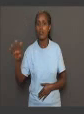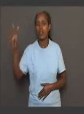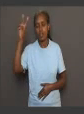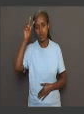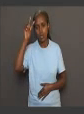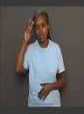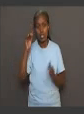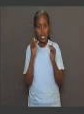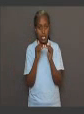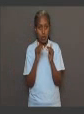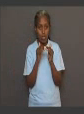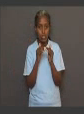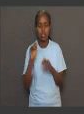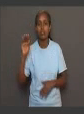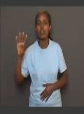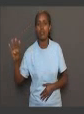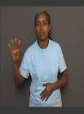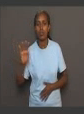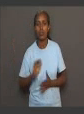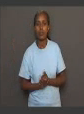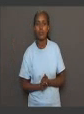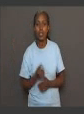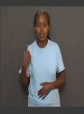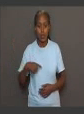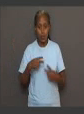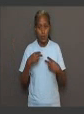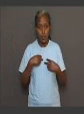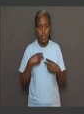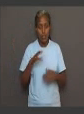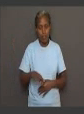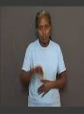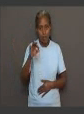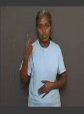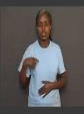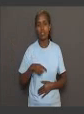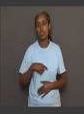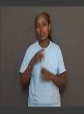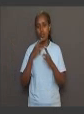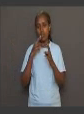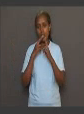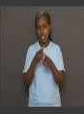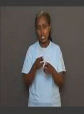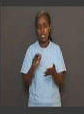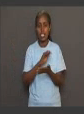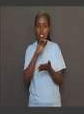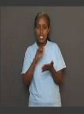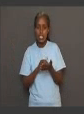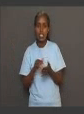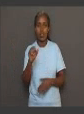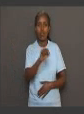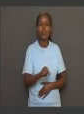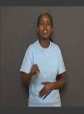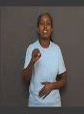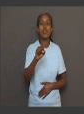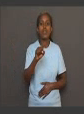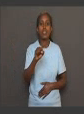5 squared equals 4. We have found our answer. The center of the